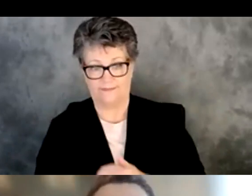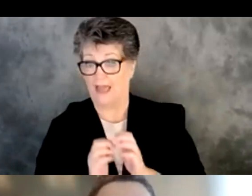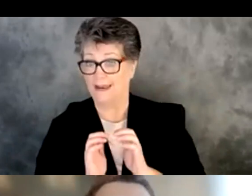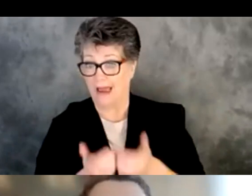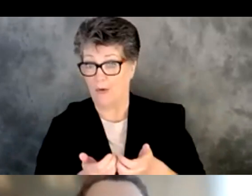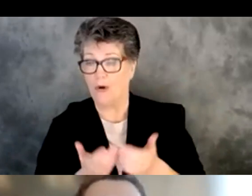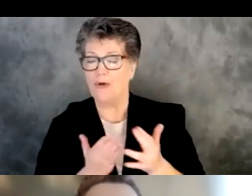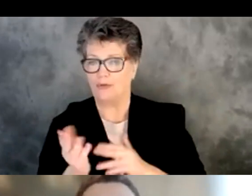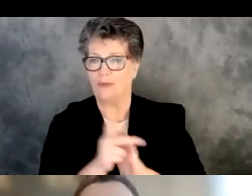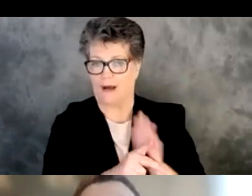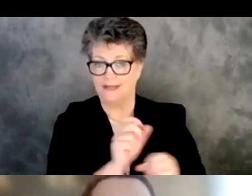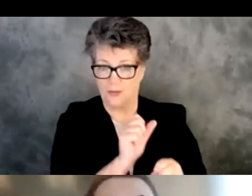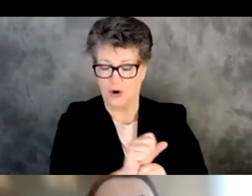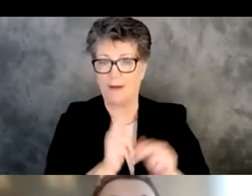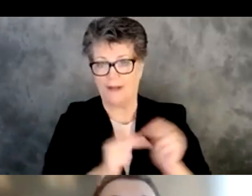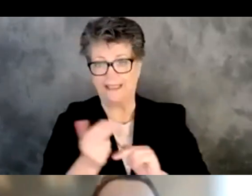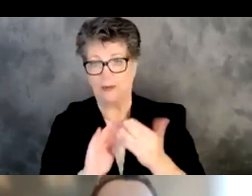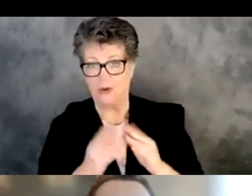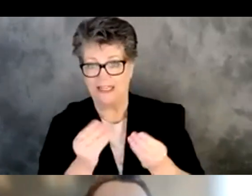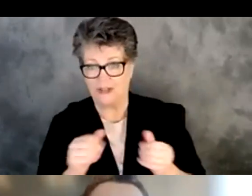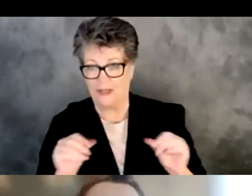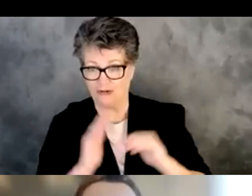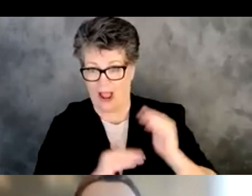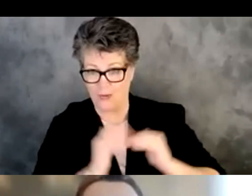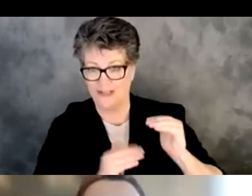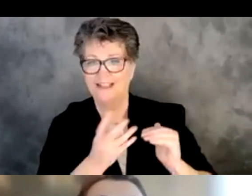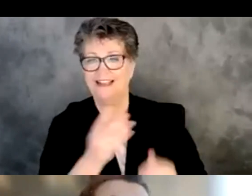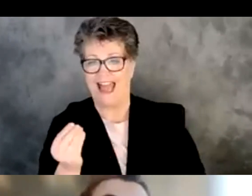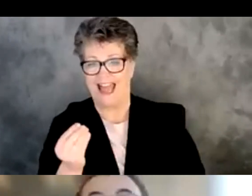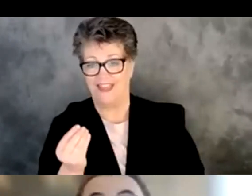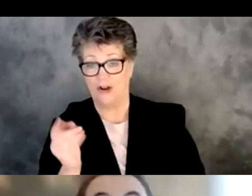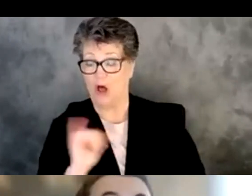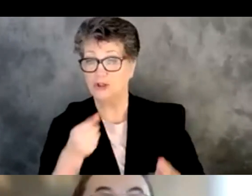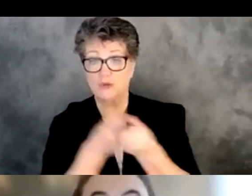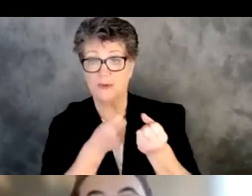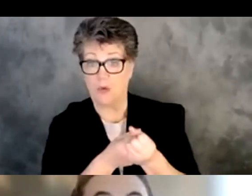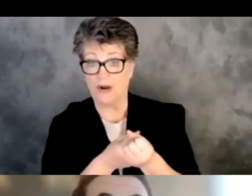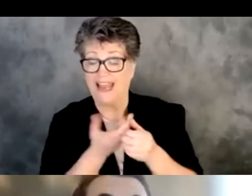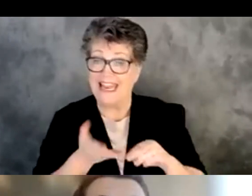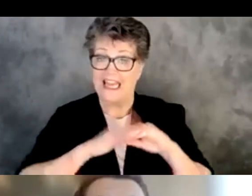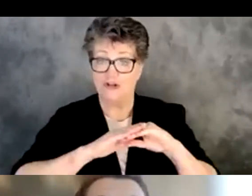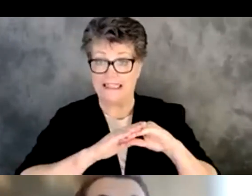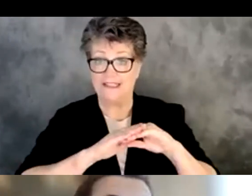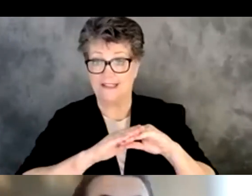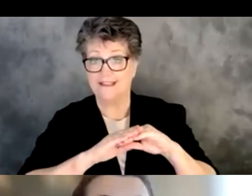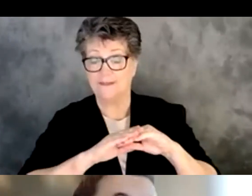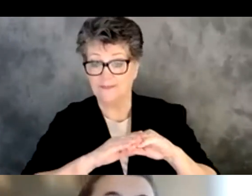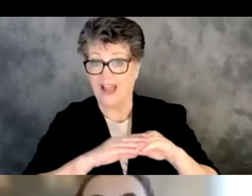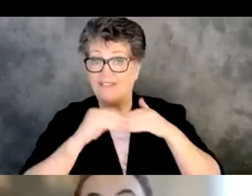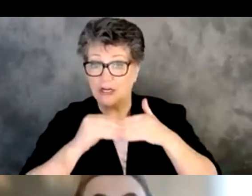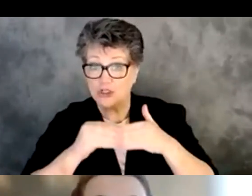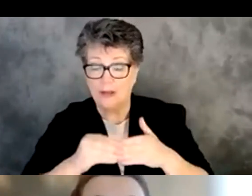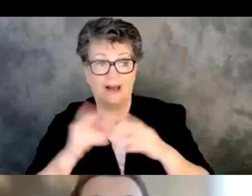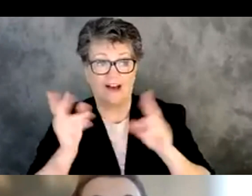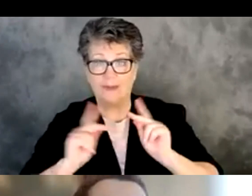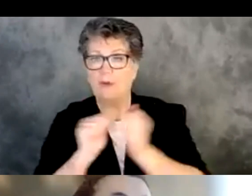through policy work, through building communities on the ground, and then by supporting an increase of leadership of people